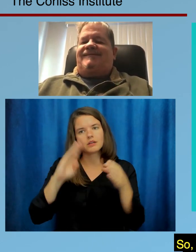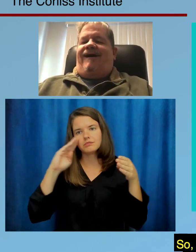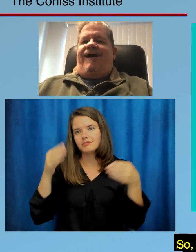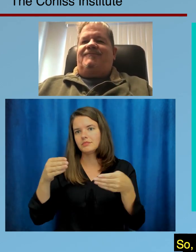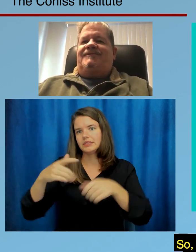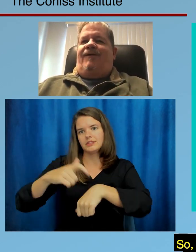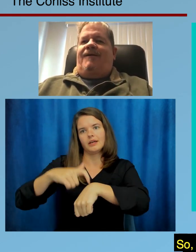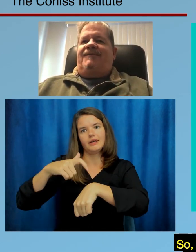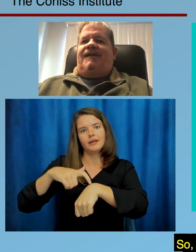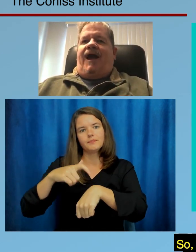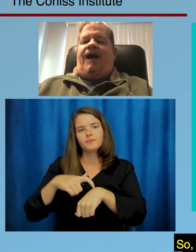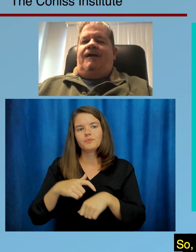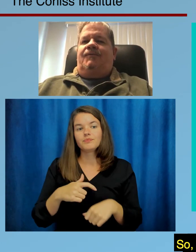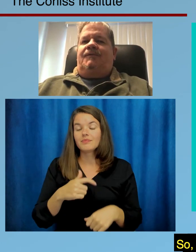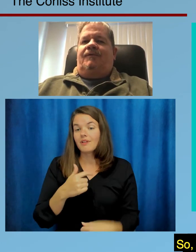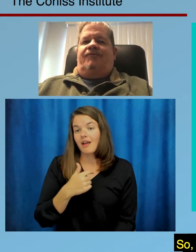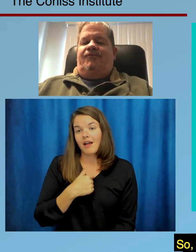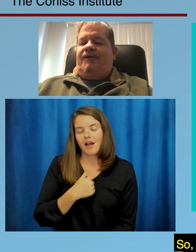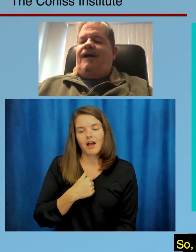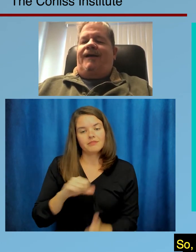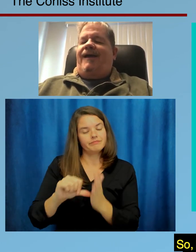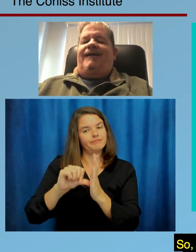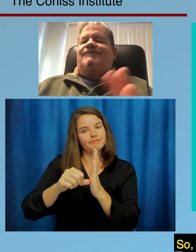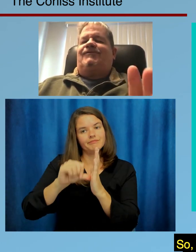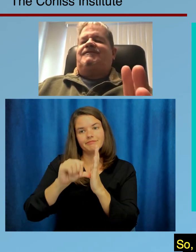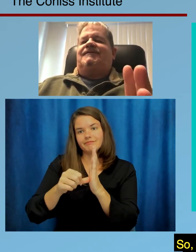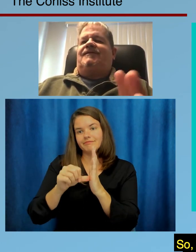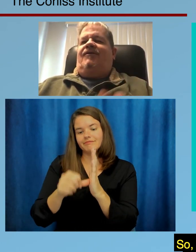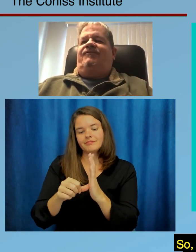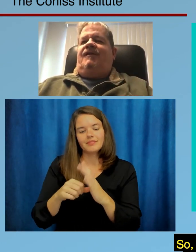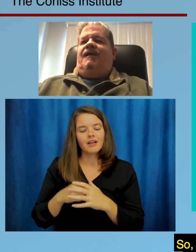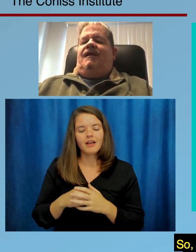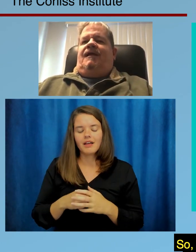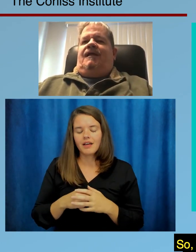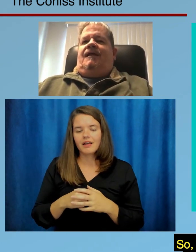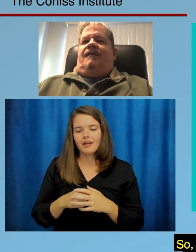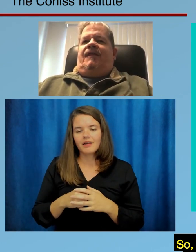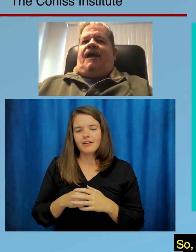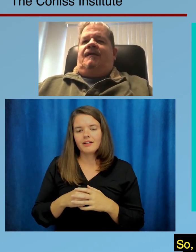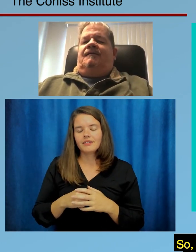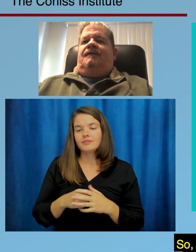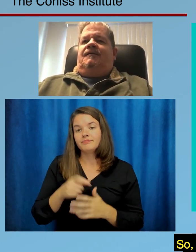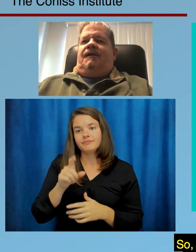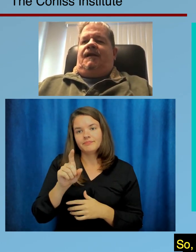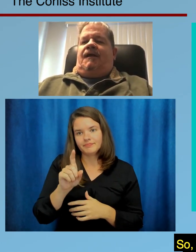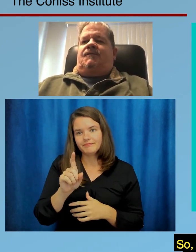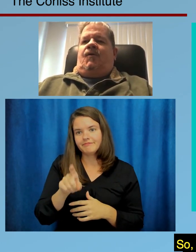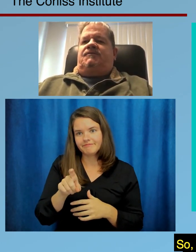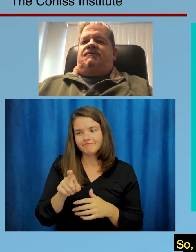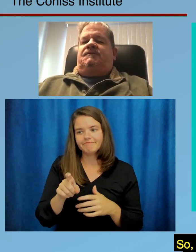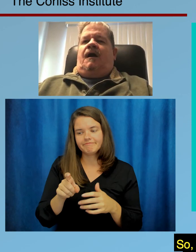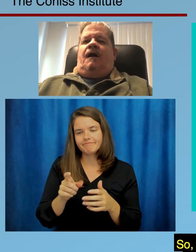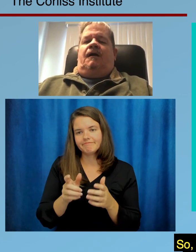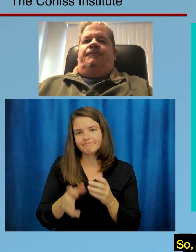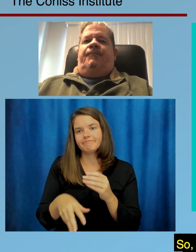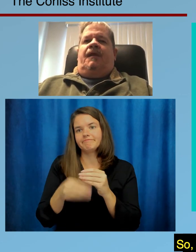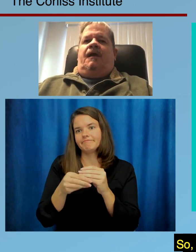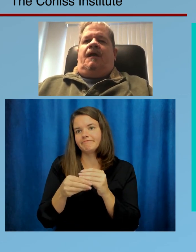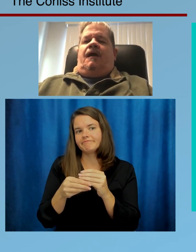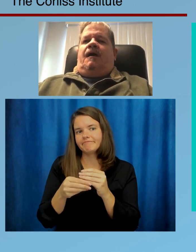this is time. So, I mean, I can't stress it enough that you need to ask questions.